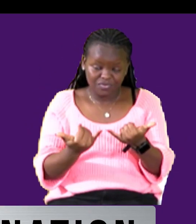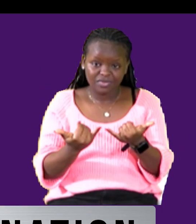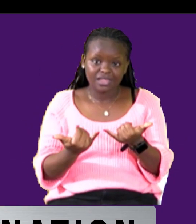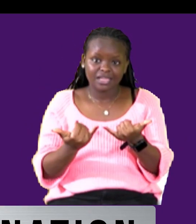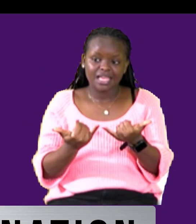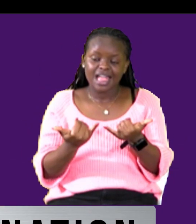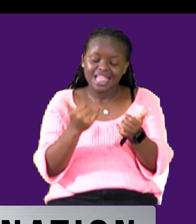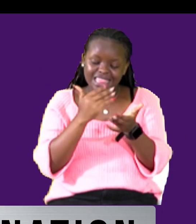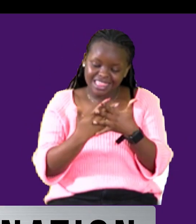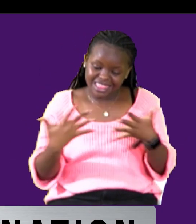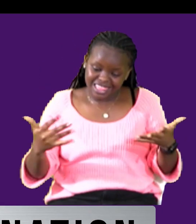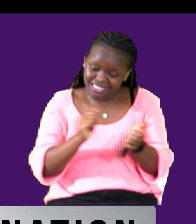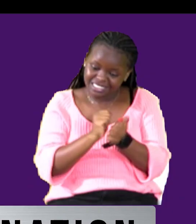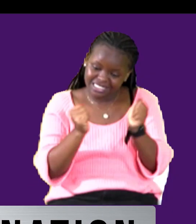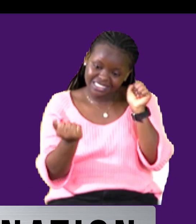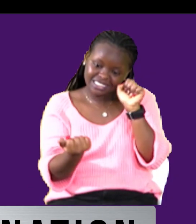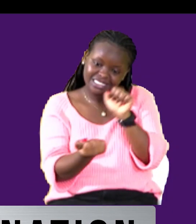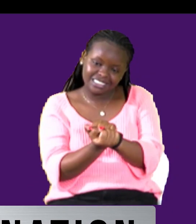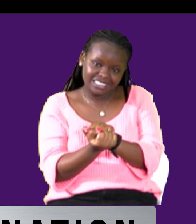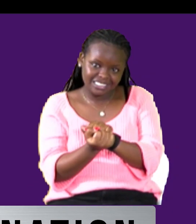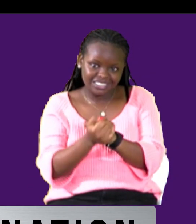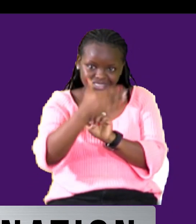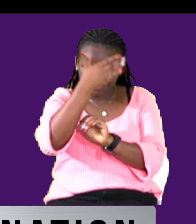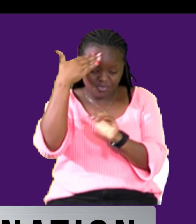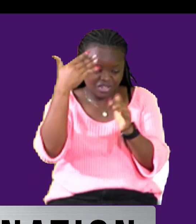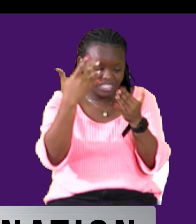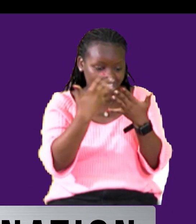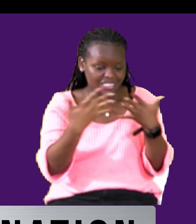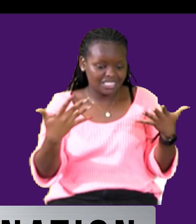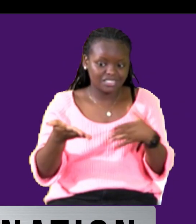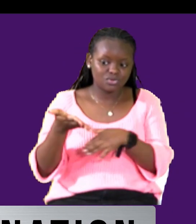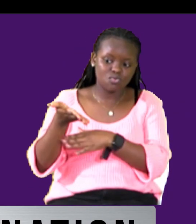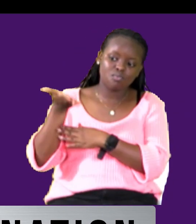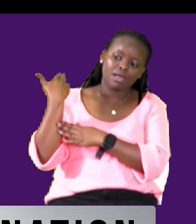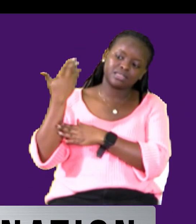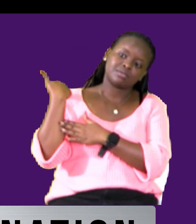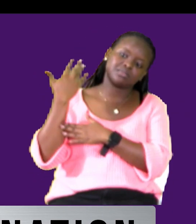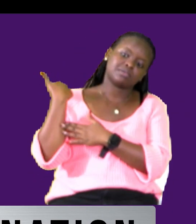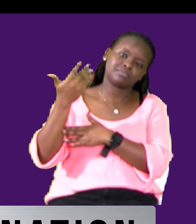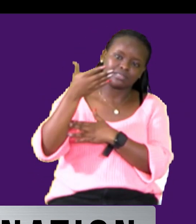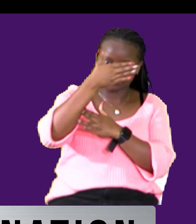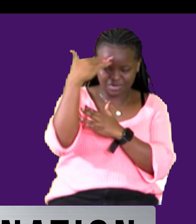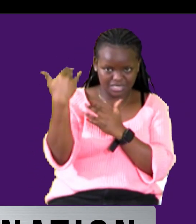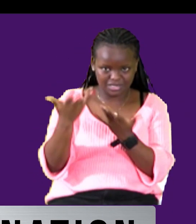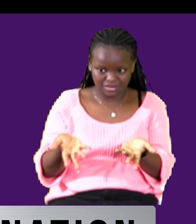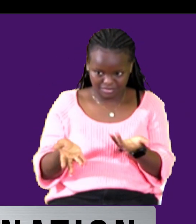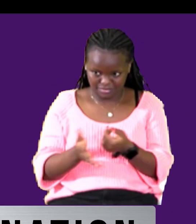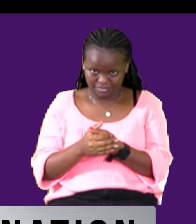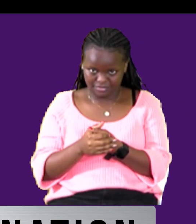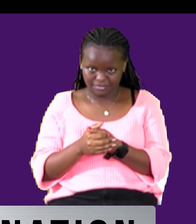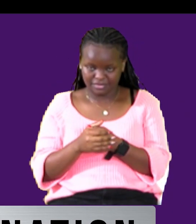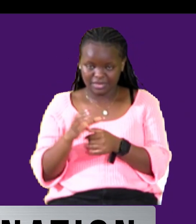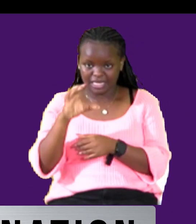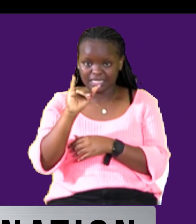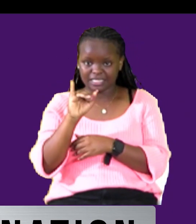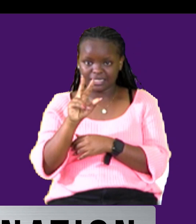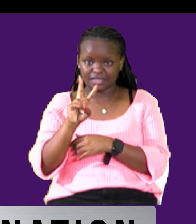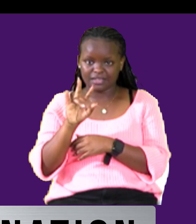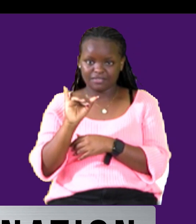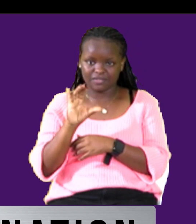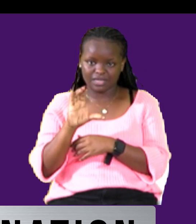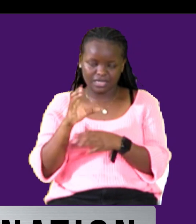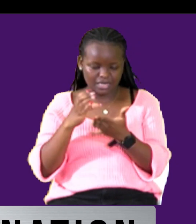change, metamorphosizes. Yeah. So now a bit of Civic education. civic